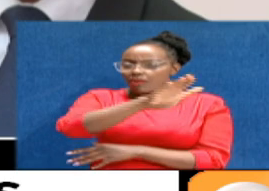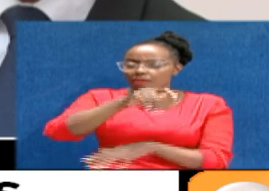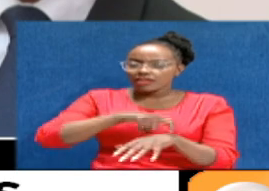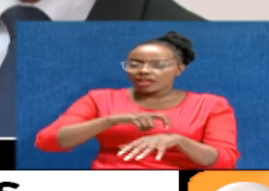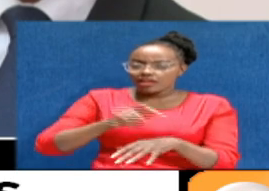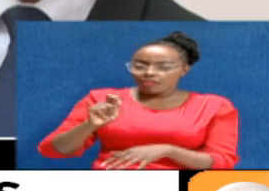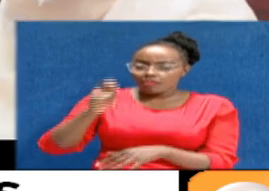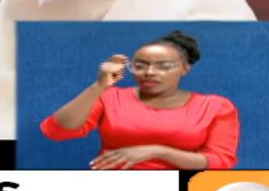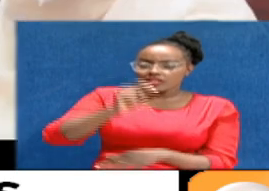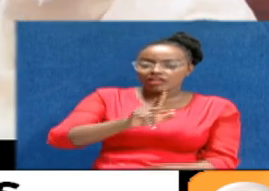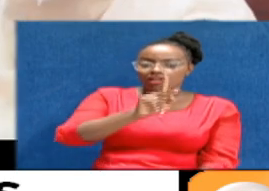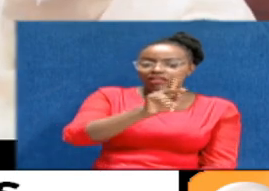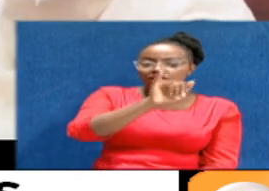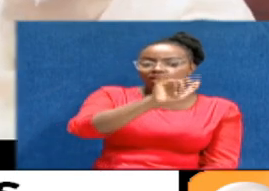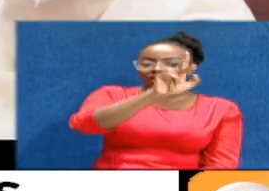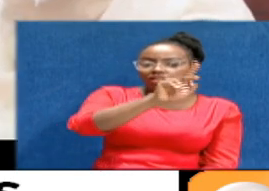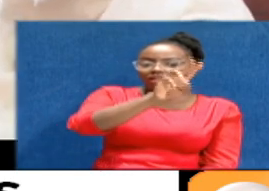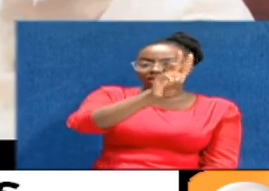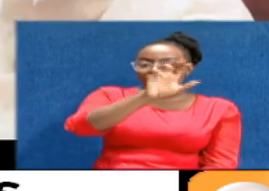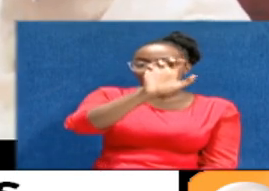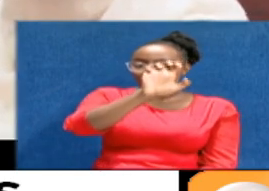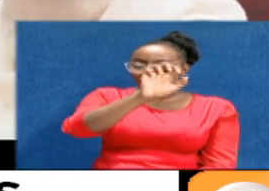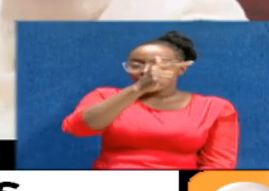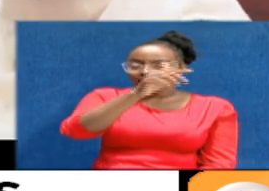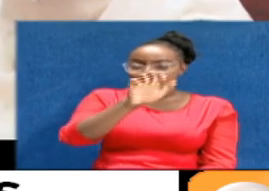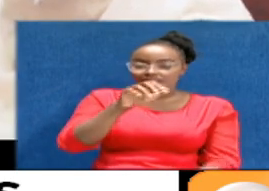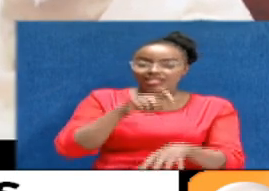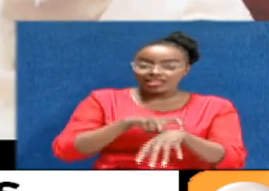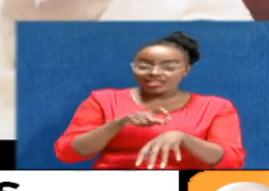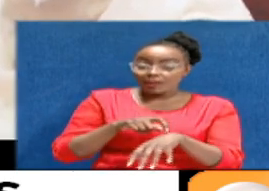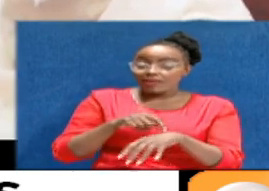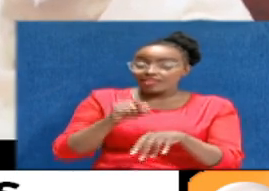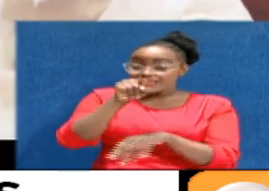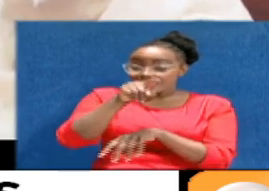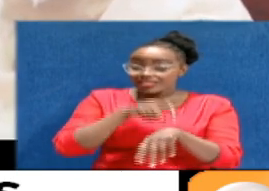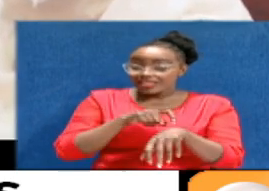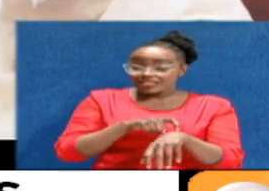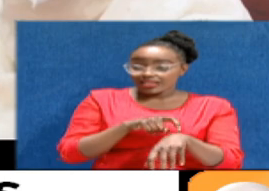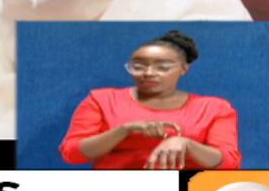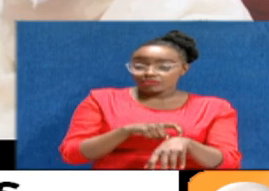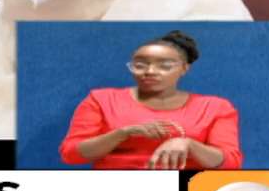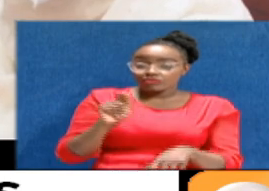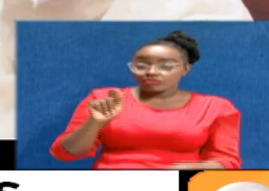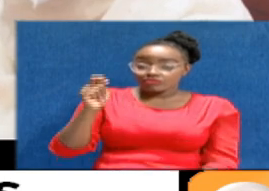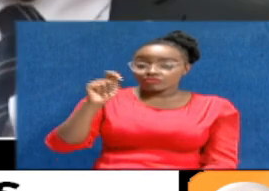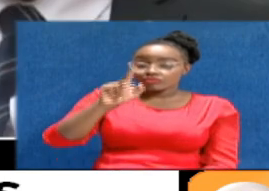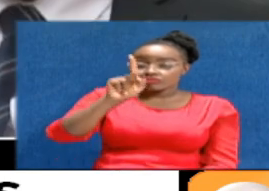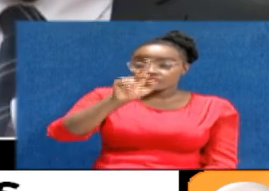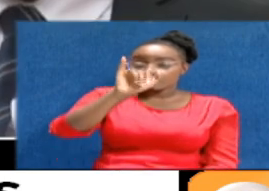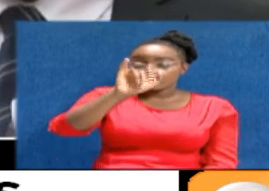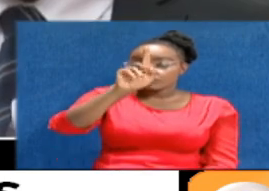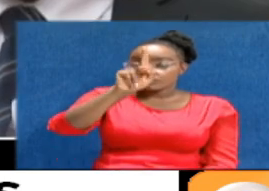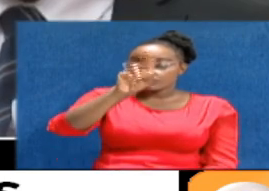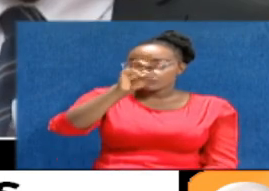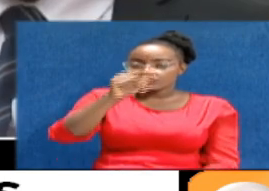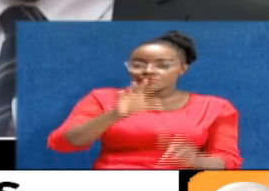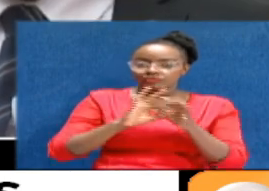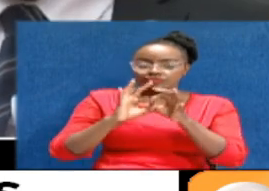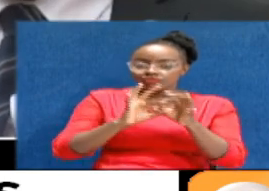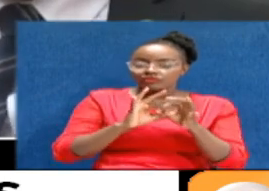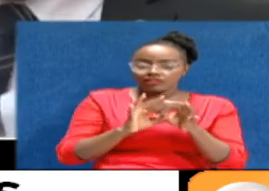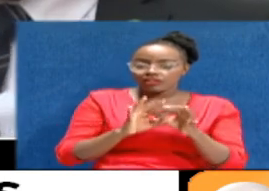during President Kikwete's session. And that time when President Kikwete was talking about the coalition